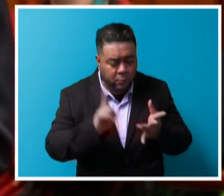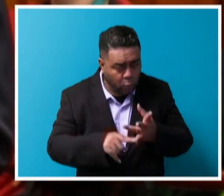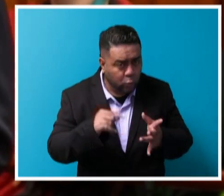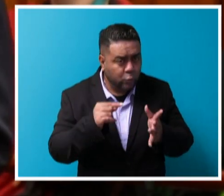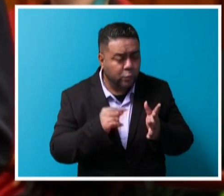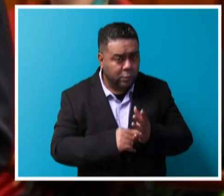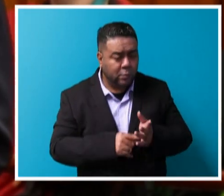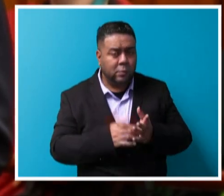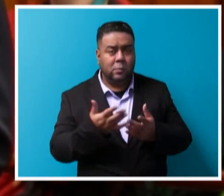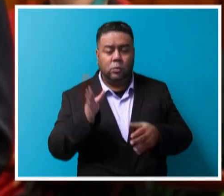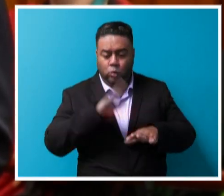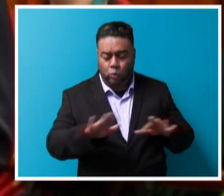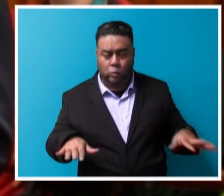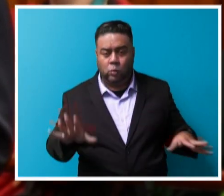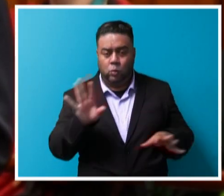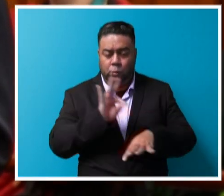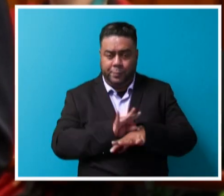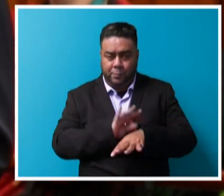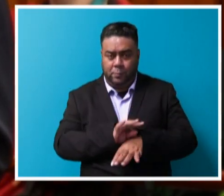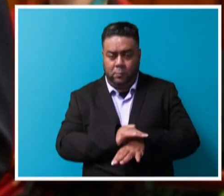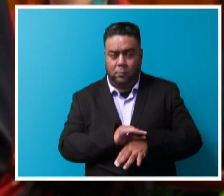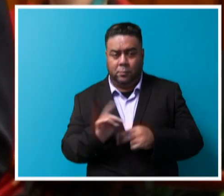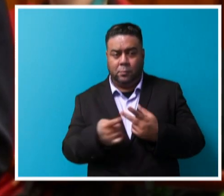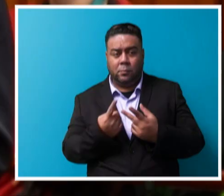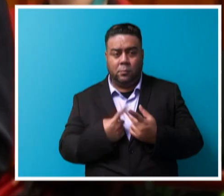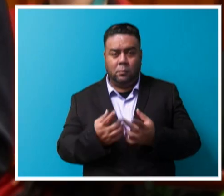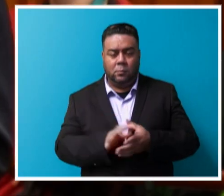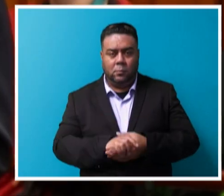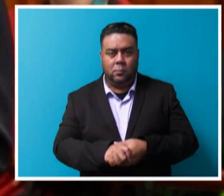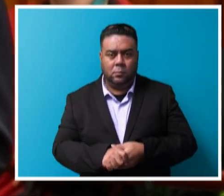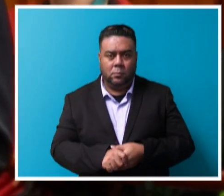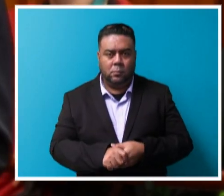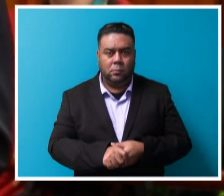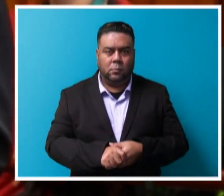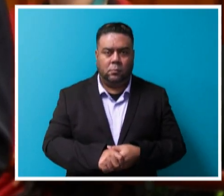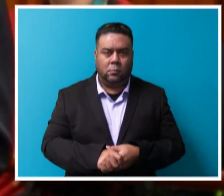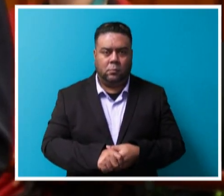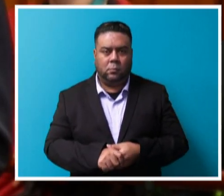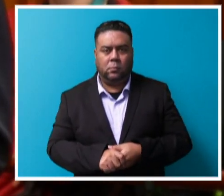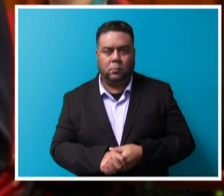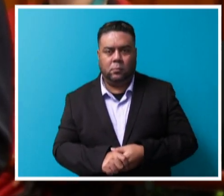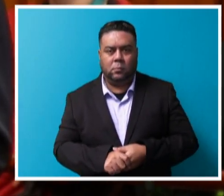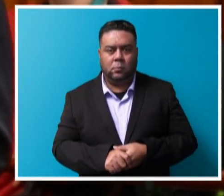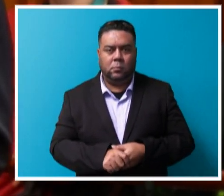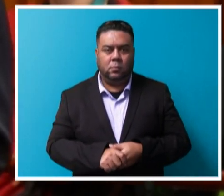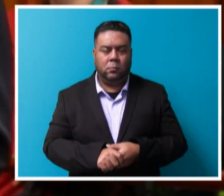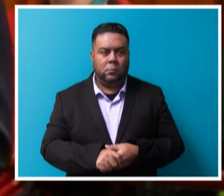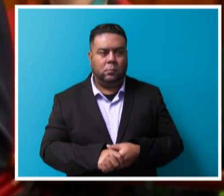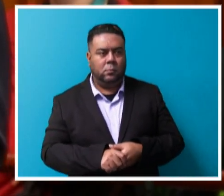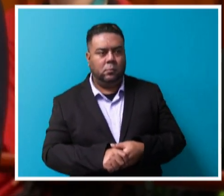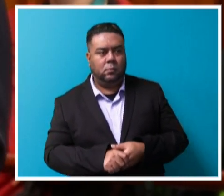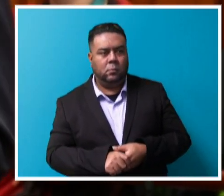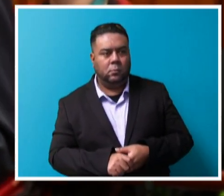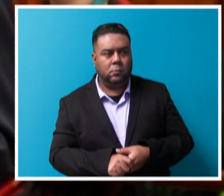the Children's Hospital, and other essential infrastructure. The construction of the Koika-funded National